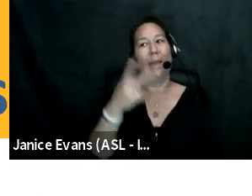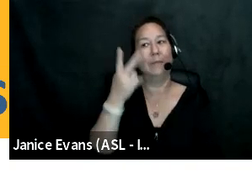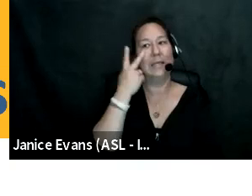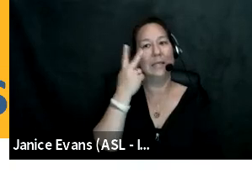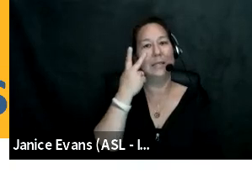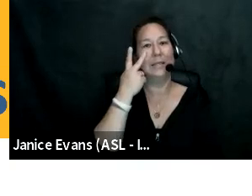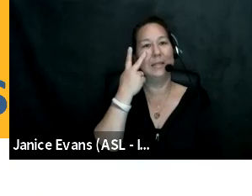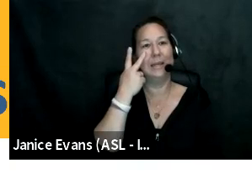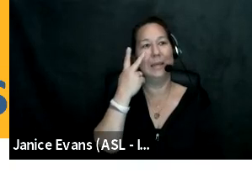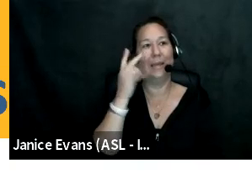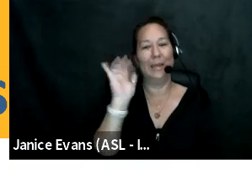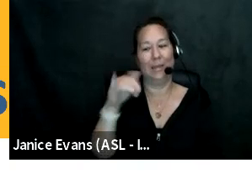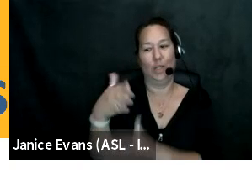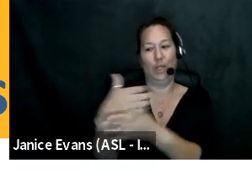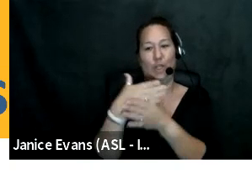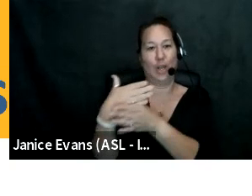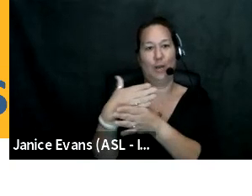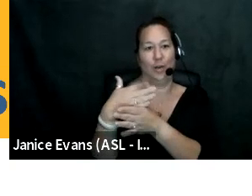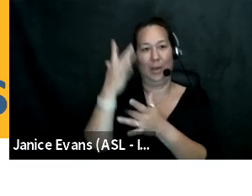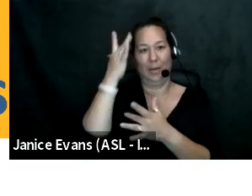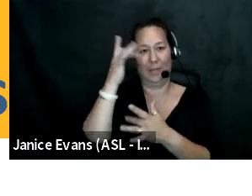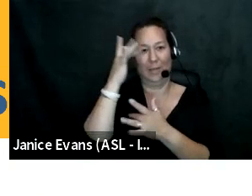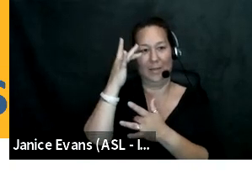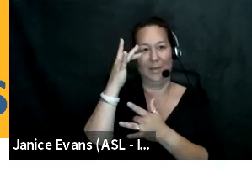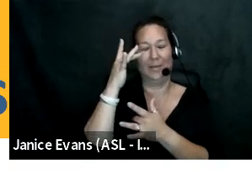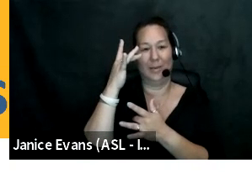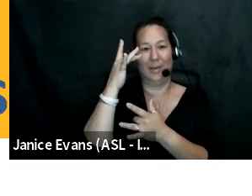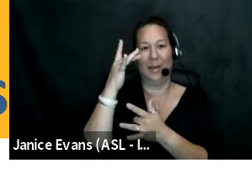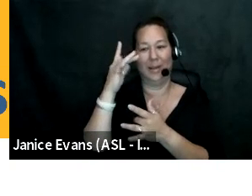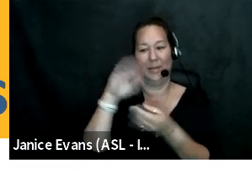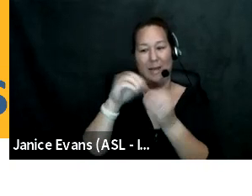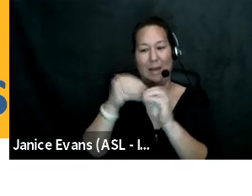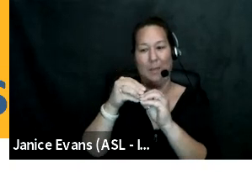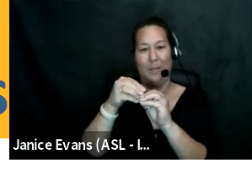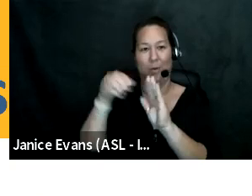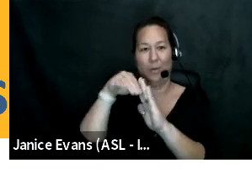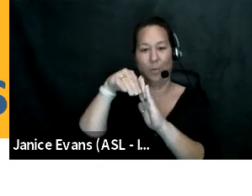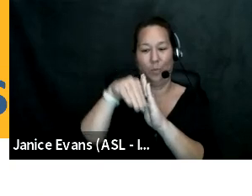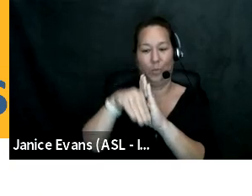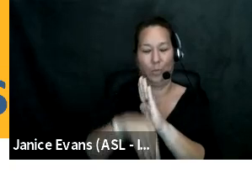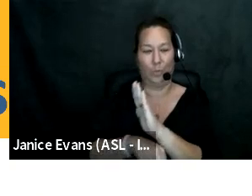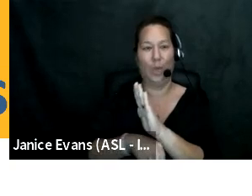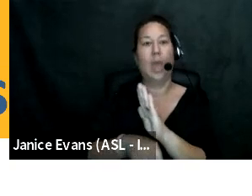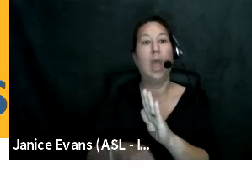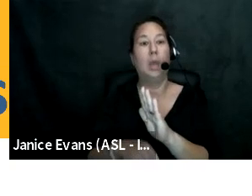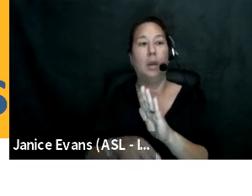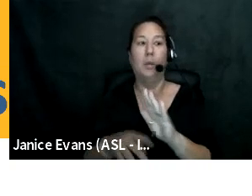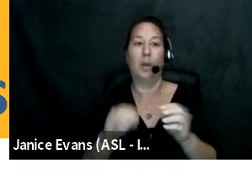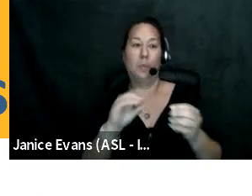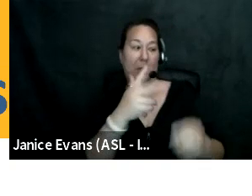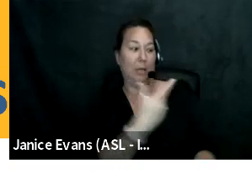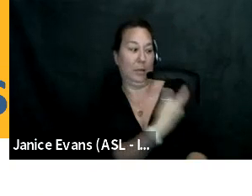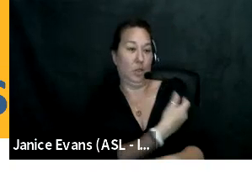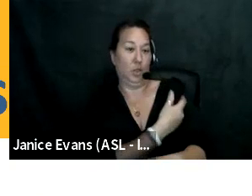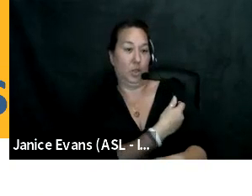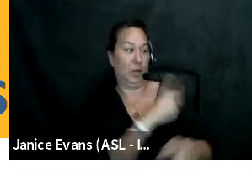go down more, and more people vaccinated. And my suspicion is